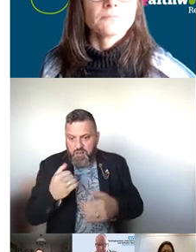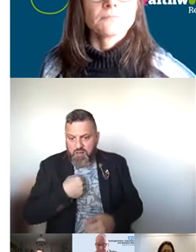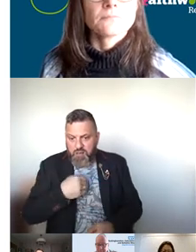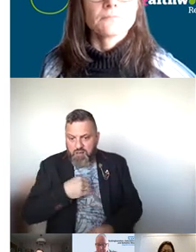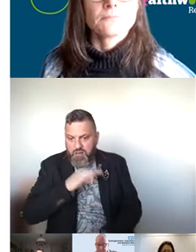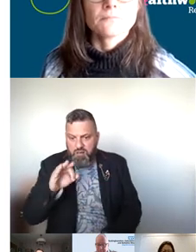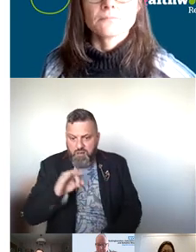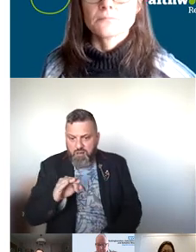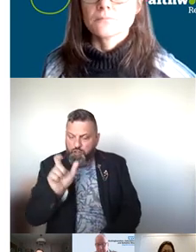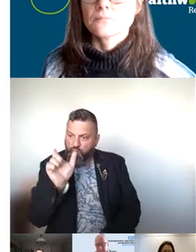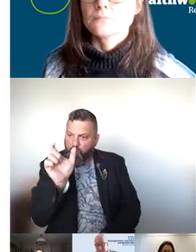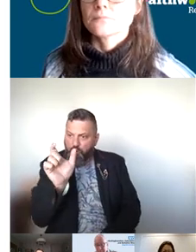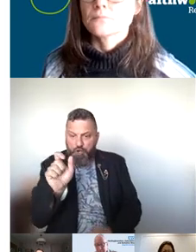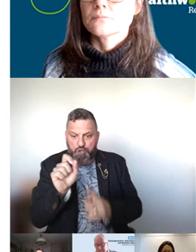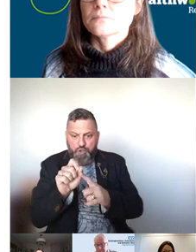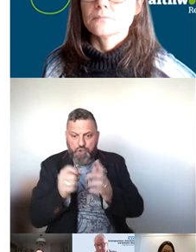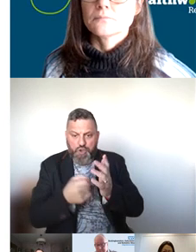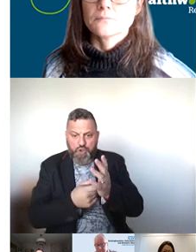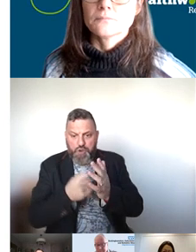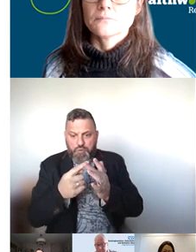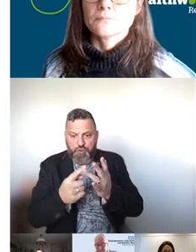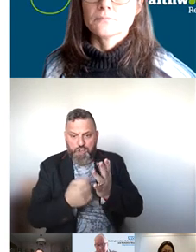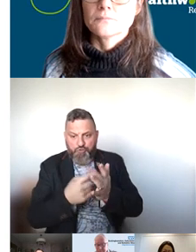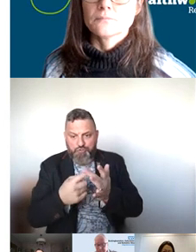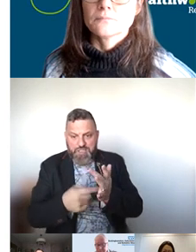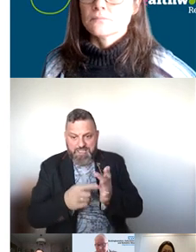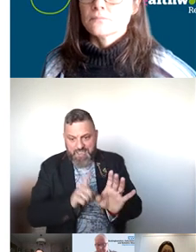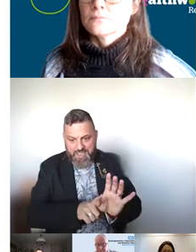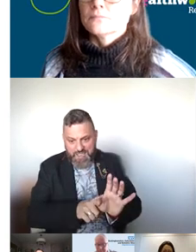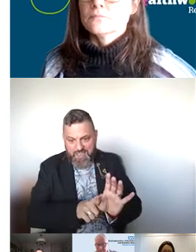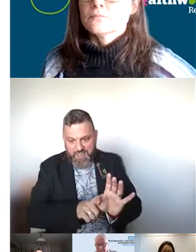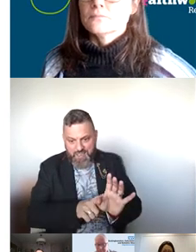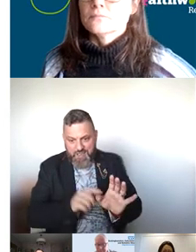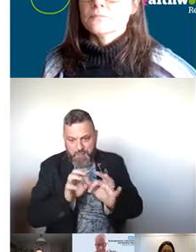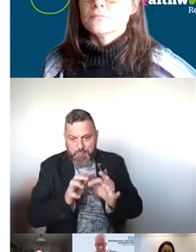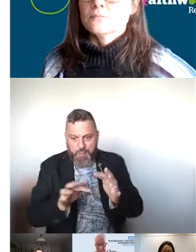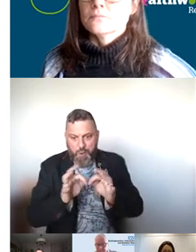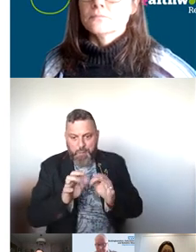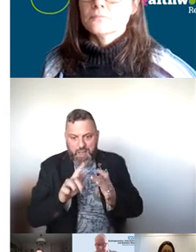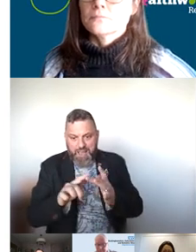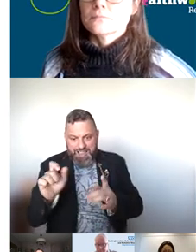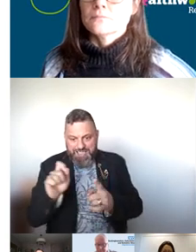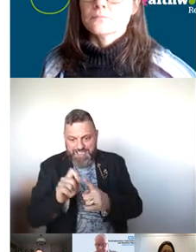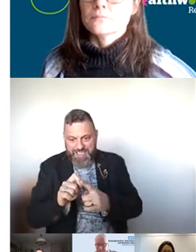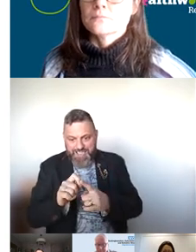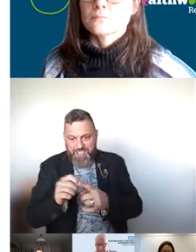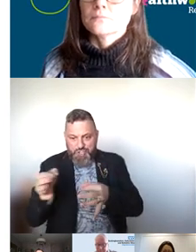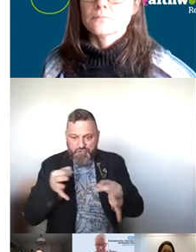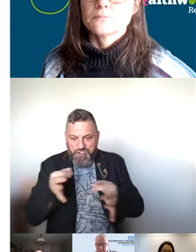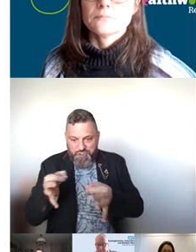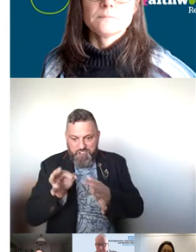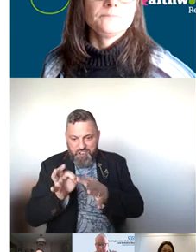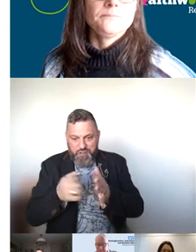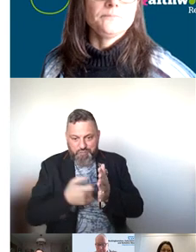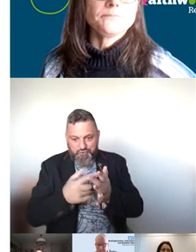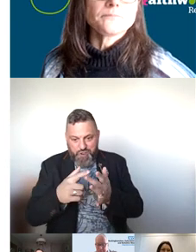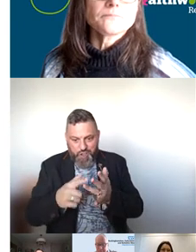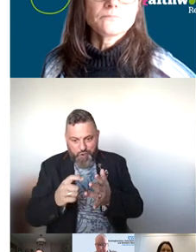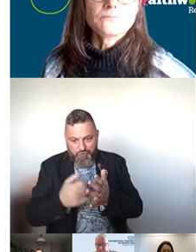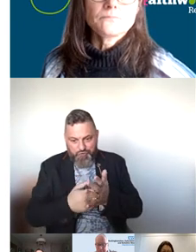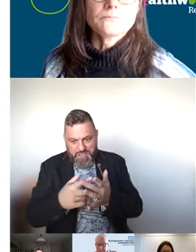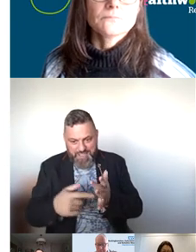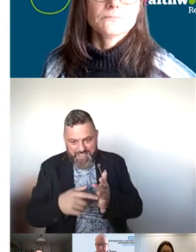word priorities. We have the document, the Bob ICP Strategic Priorities, which is its